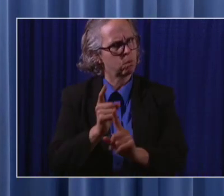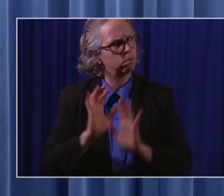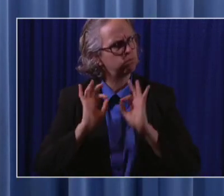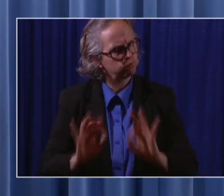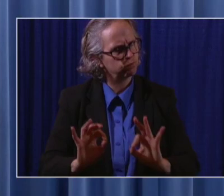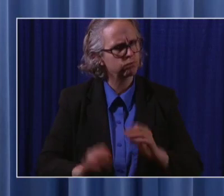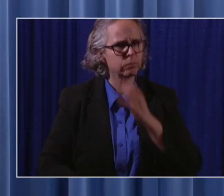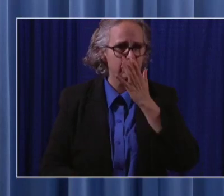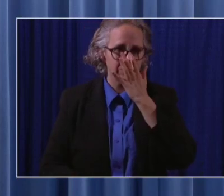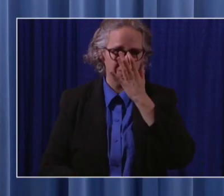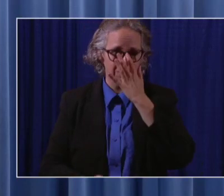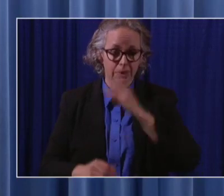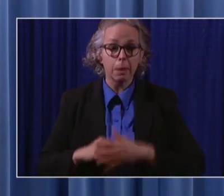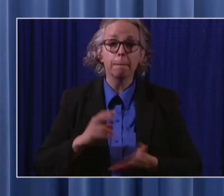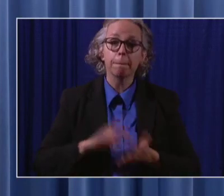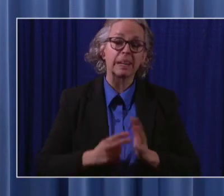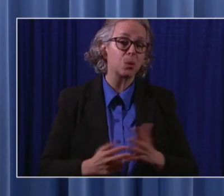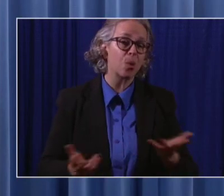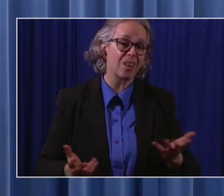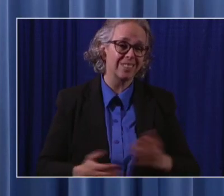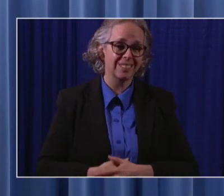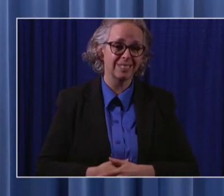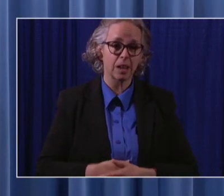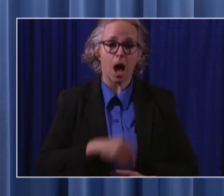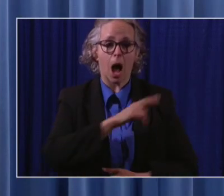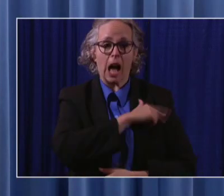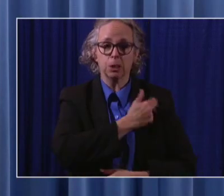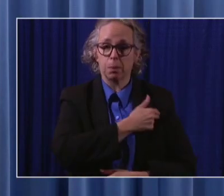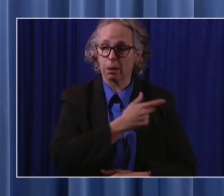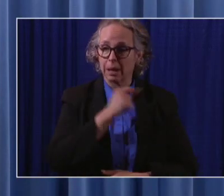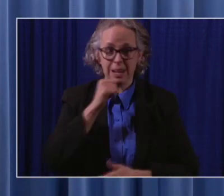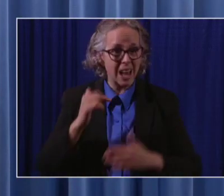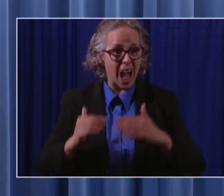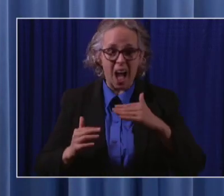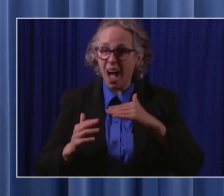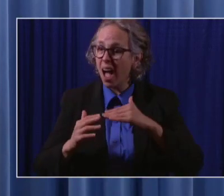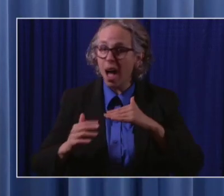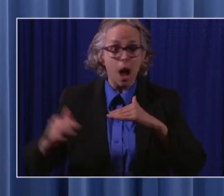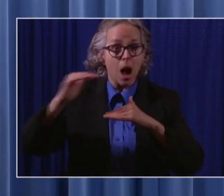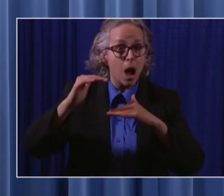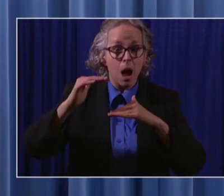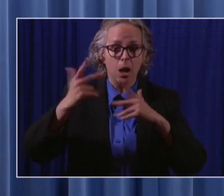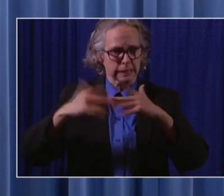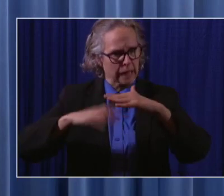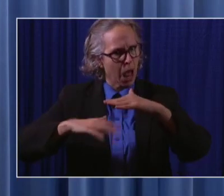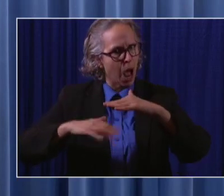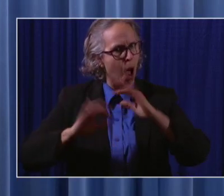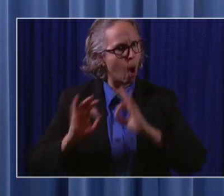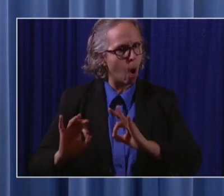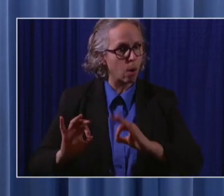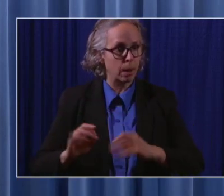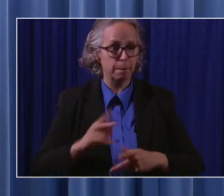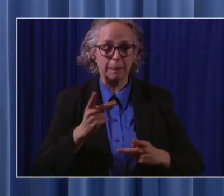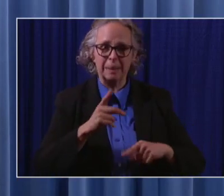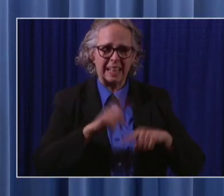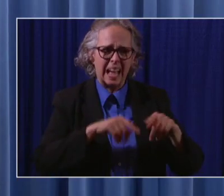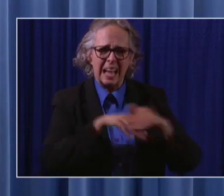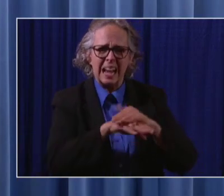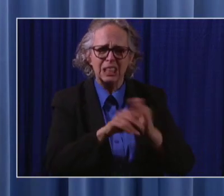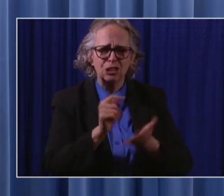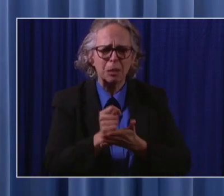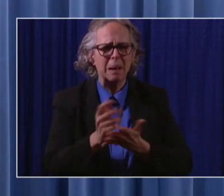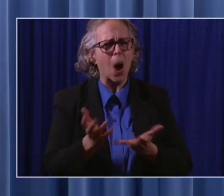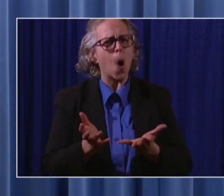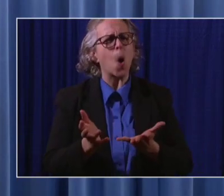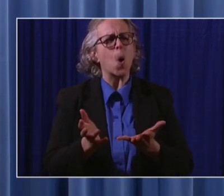hospitals not being overridden with people, and have people not get the treatment they want. But it also includes, getting